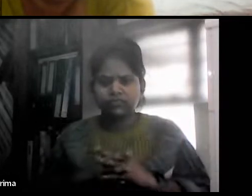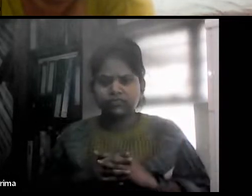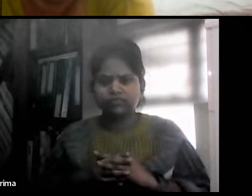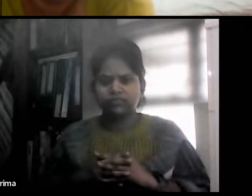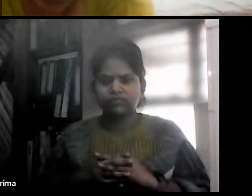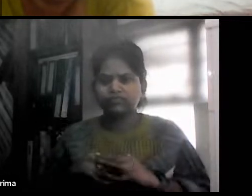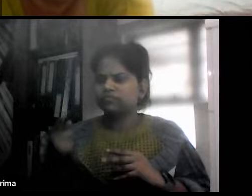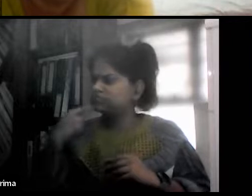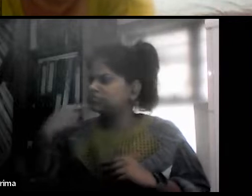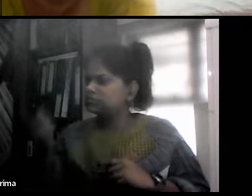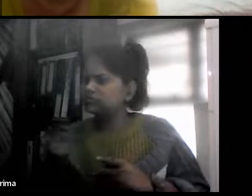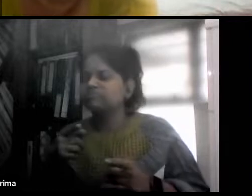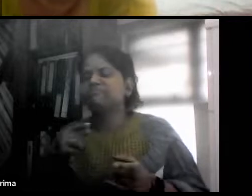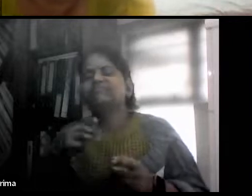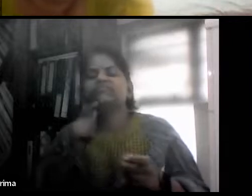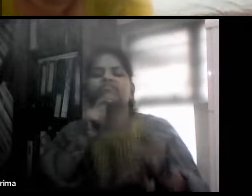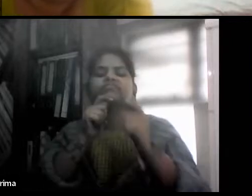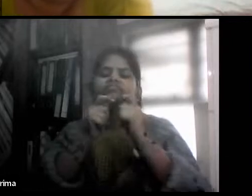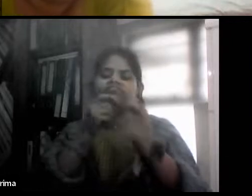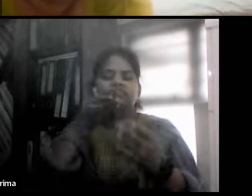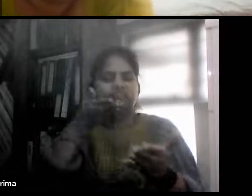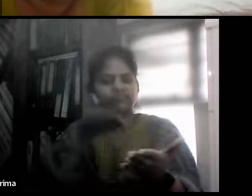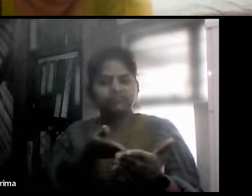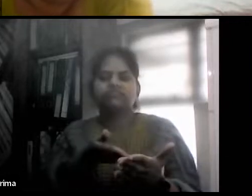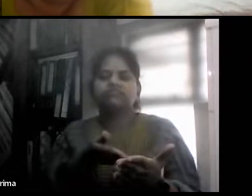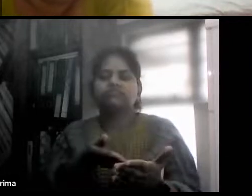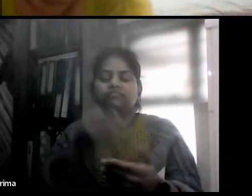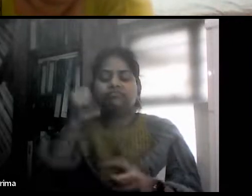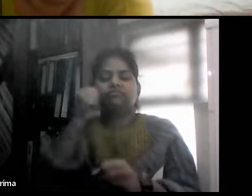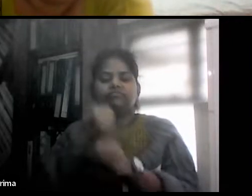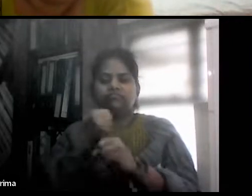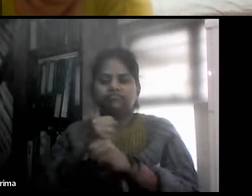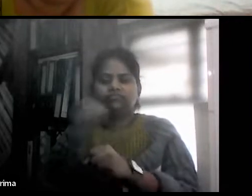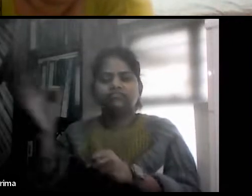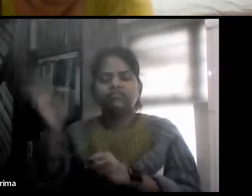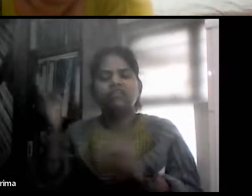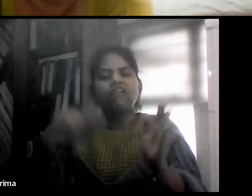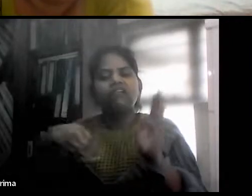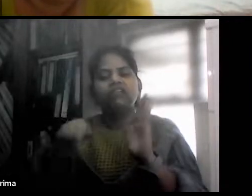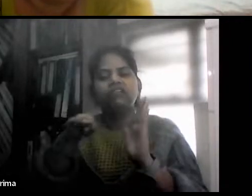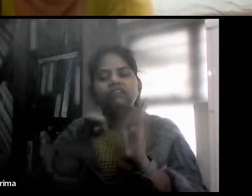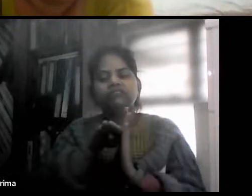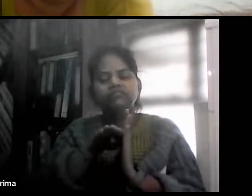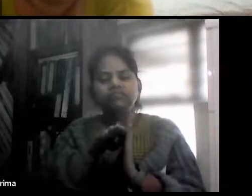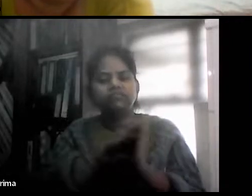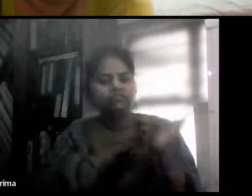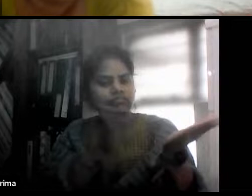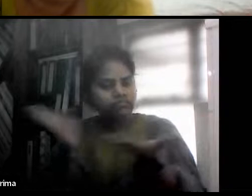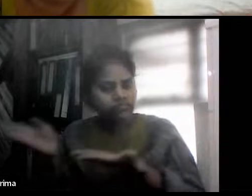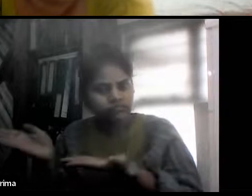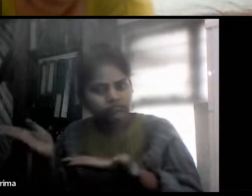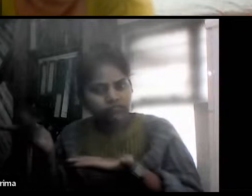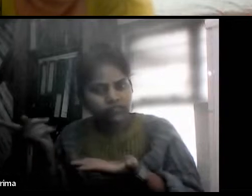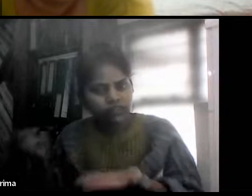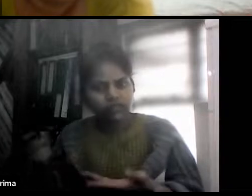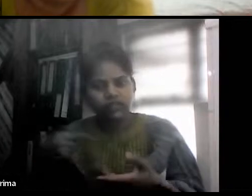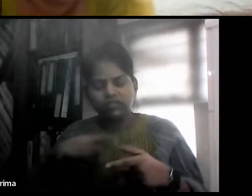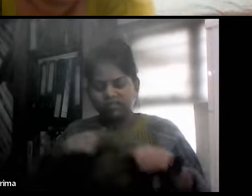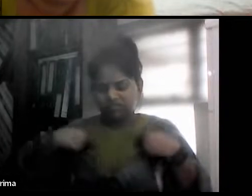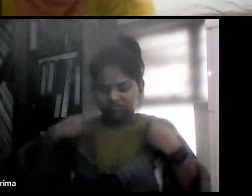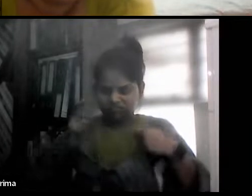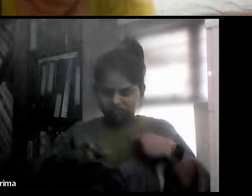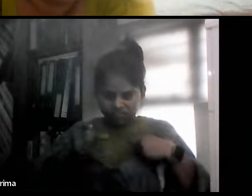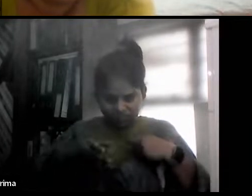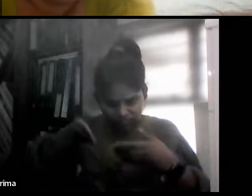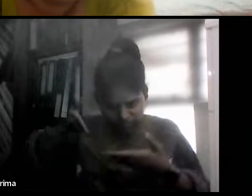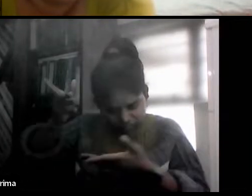a medium in the government office level. It's all rest in the sort of legislators. It's all rest